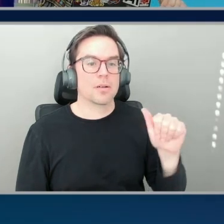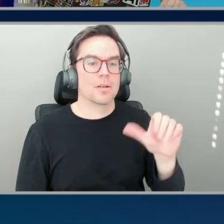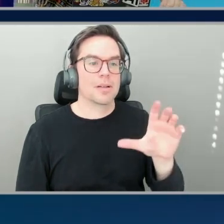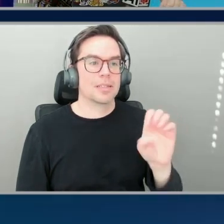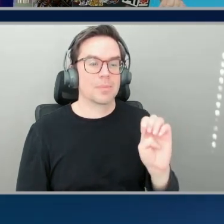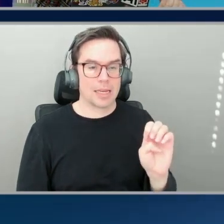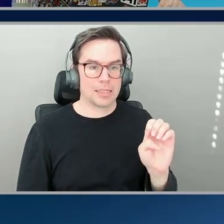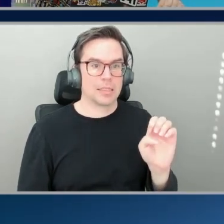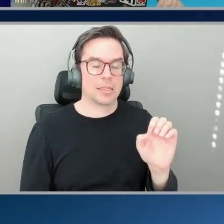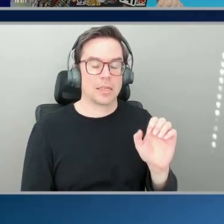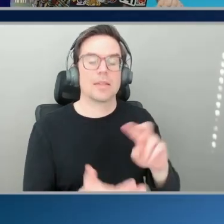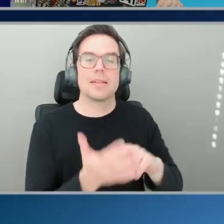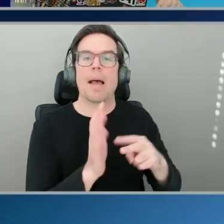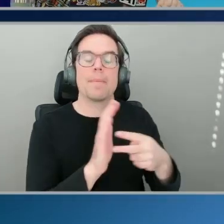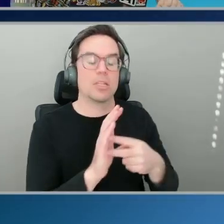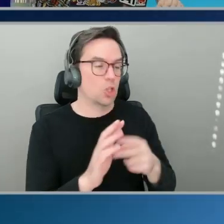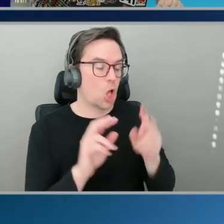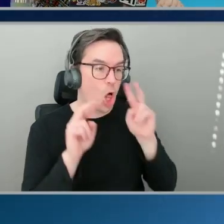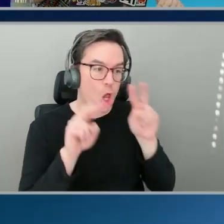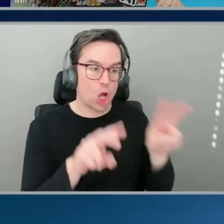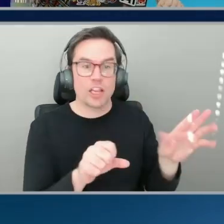on whatever I have here,